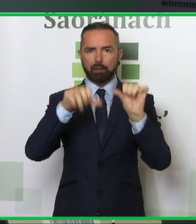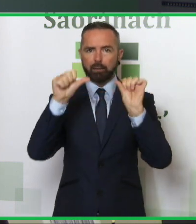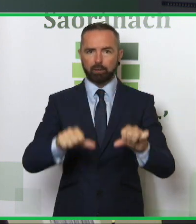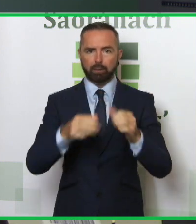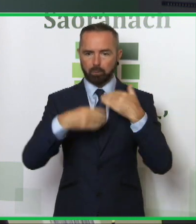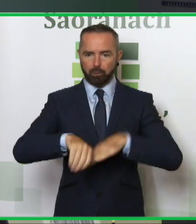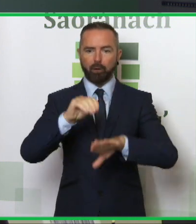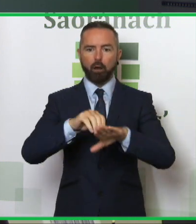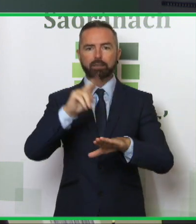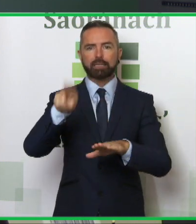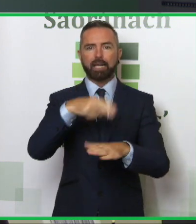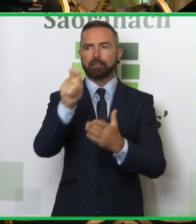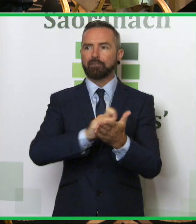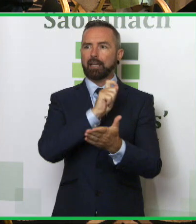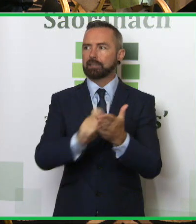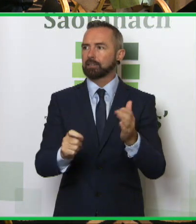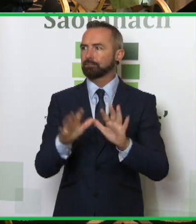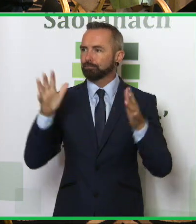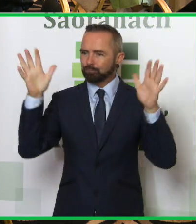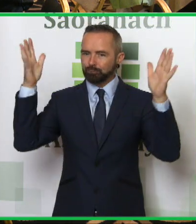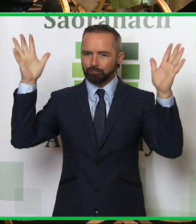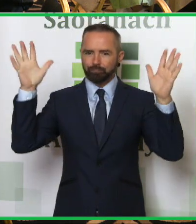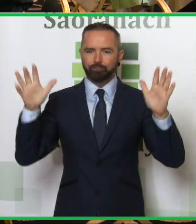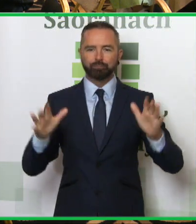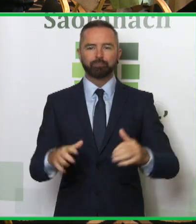move on to the next ballot.